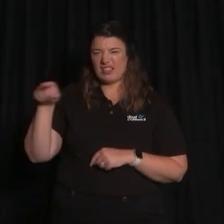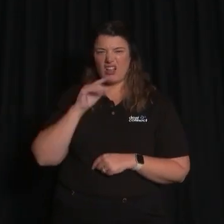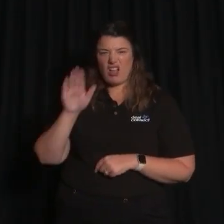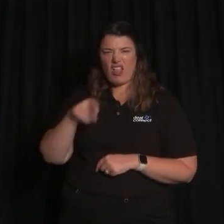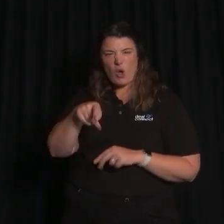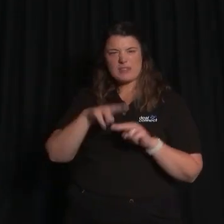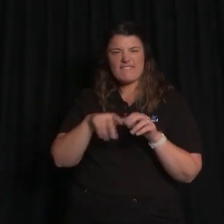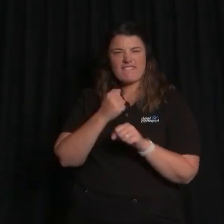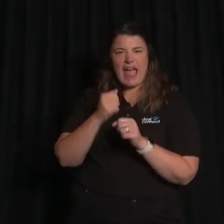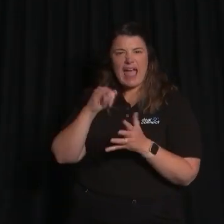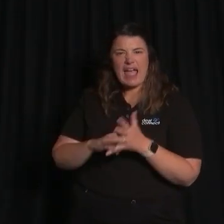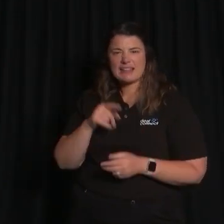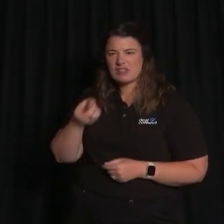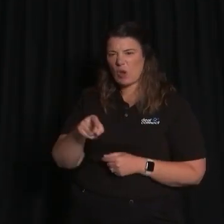those